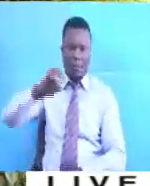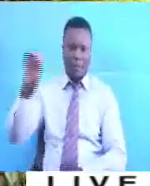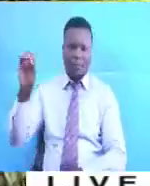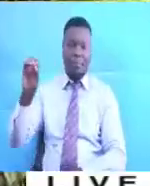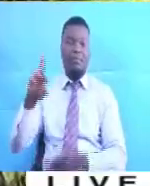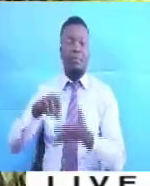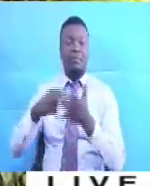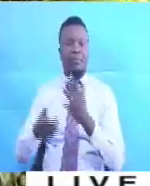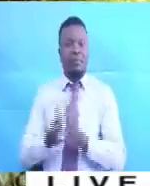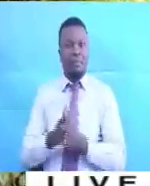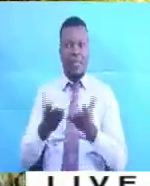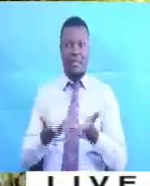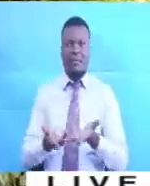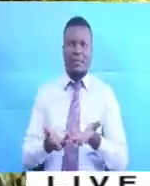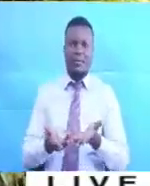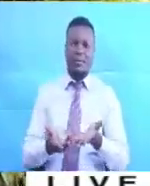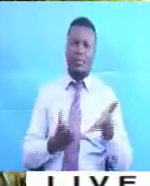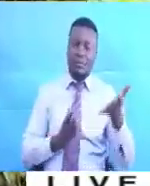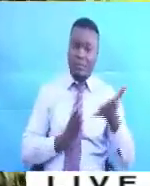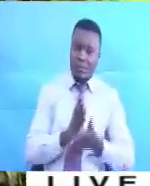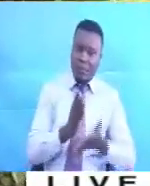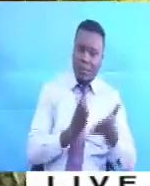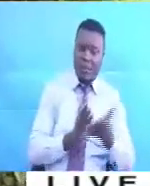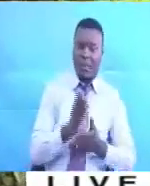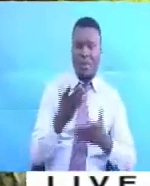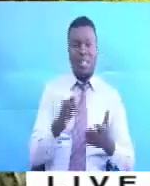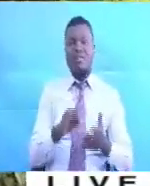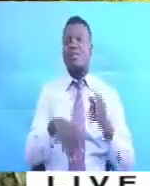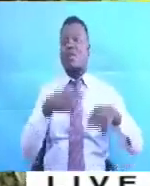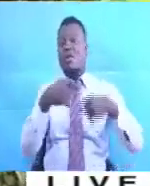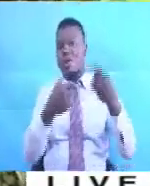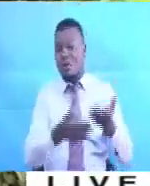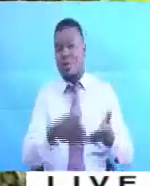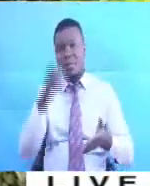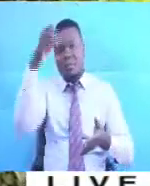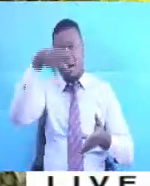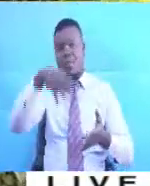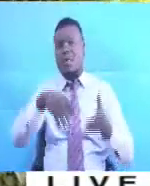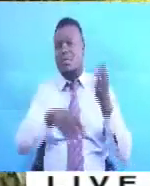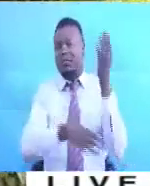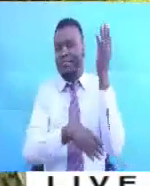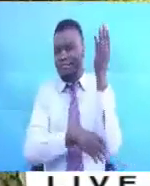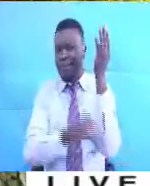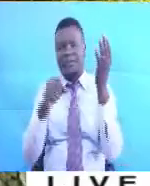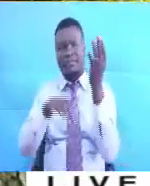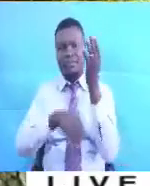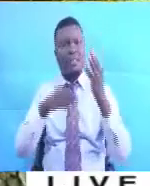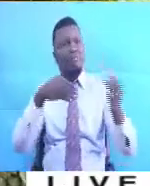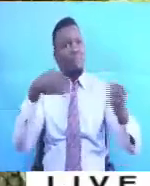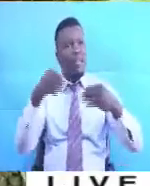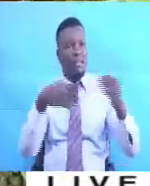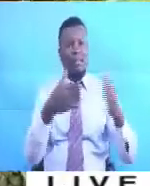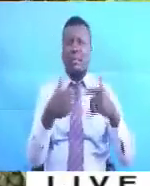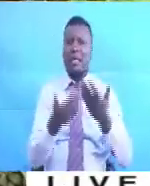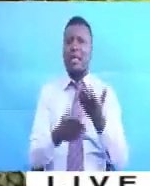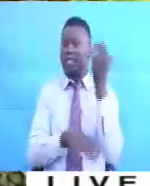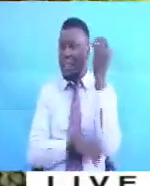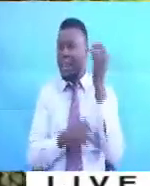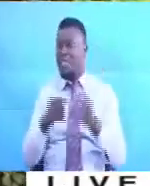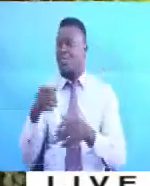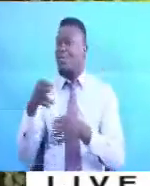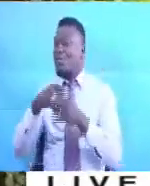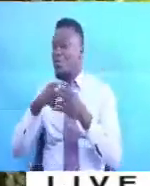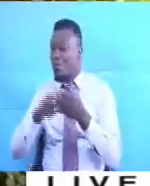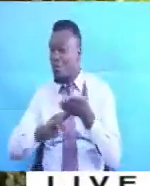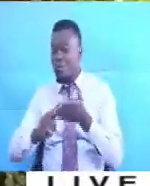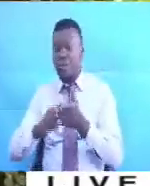vandalism frustrates the government's effort to expand the grid and take electricity to other areas of the country to make sure